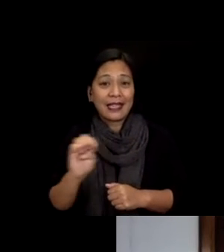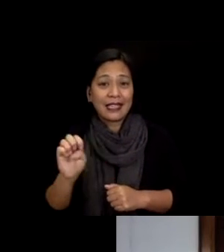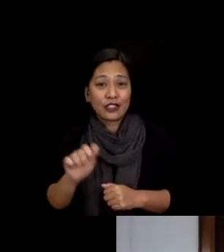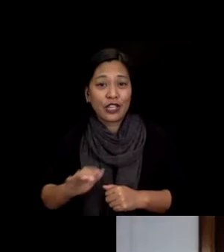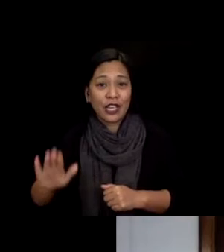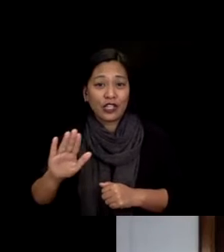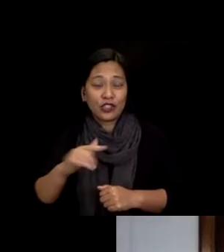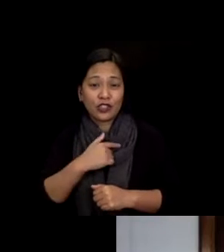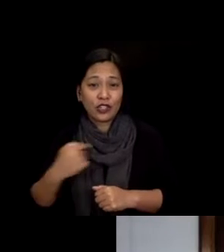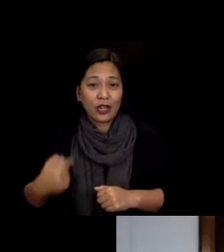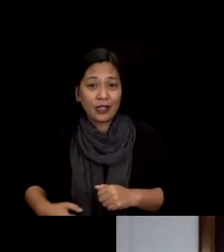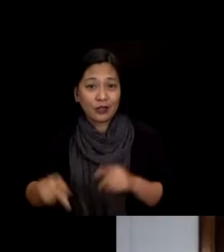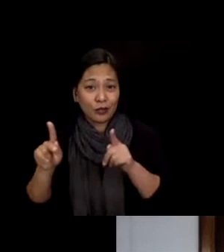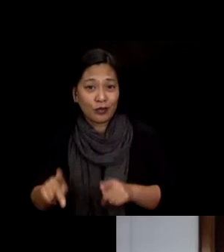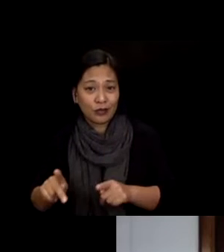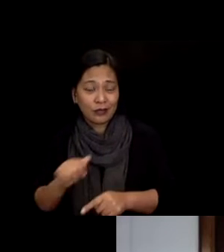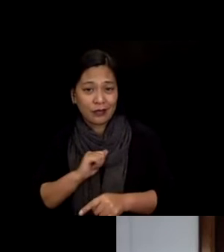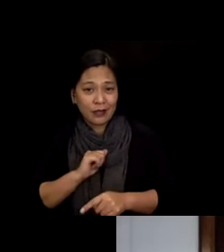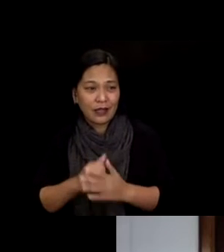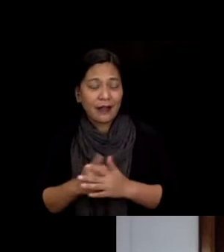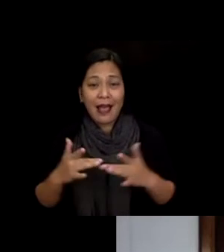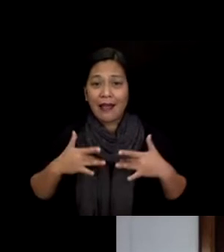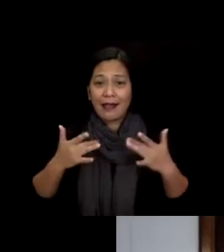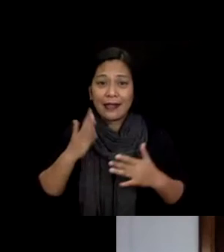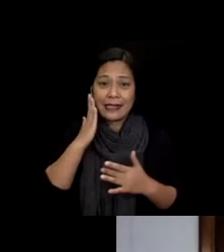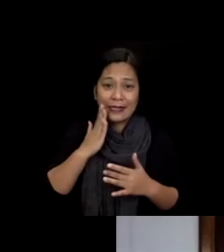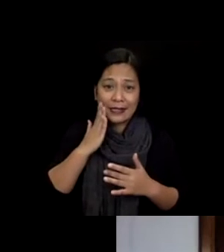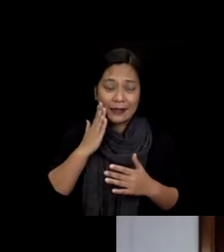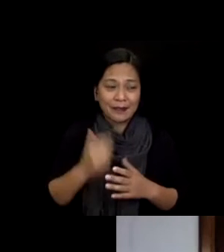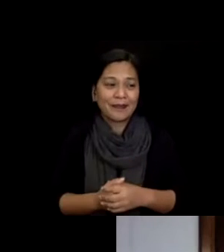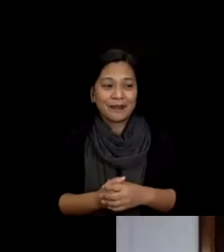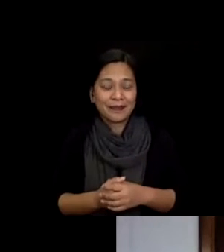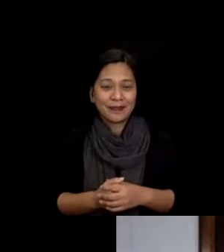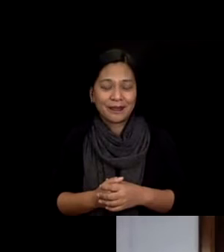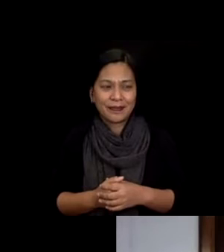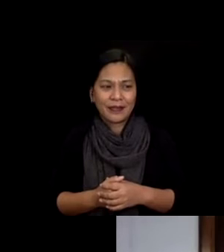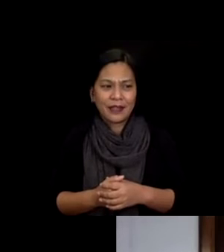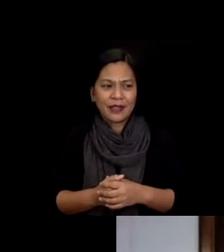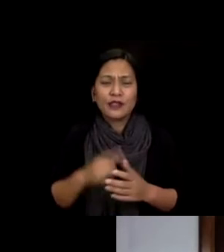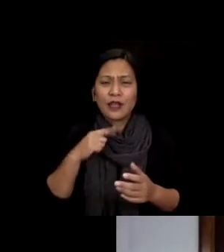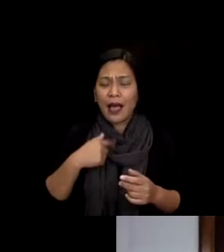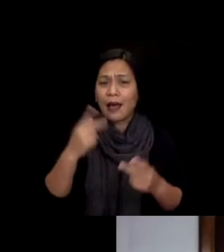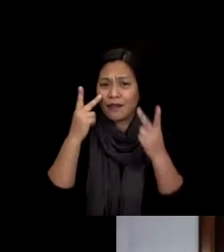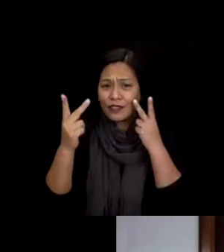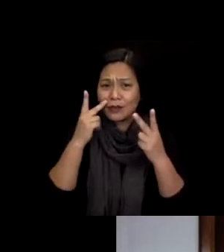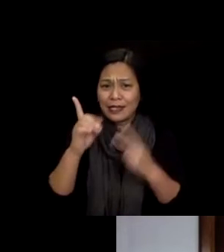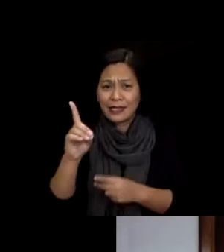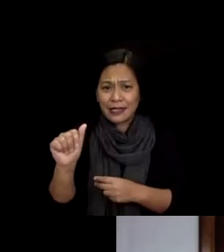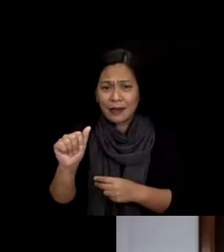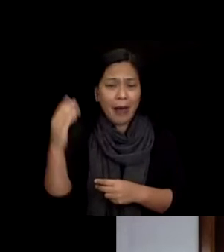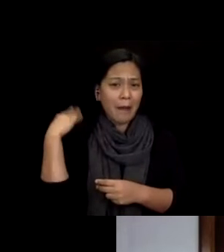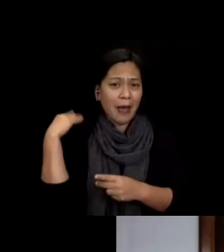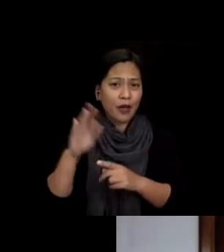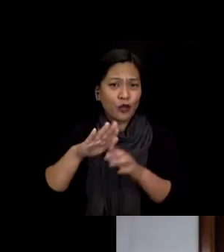Chinese person with kind of light skin. I'm somebody who's visibly disabled. So my back curves, my